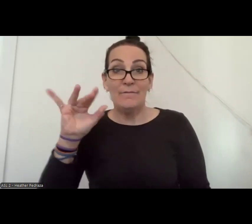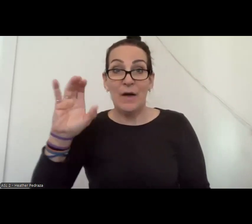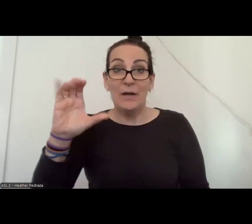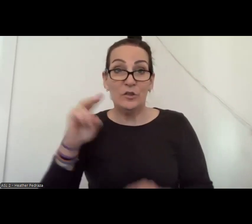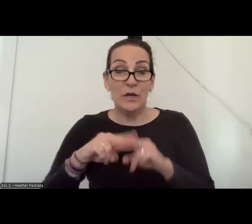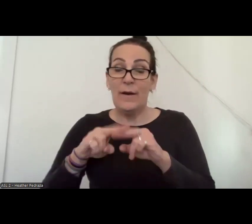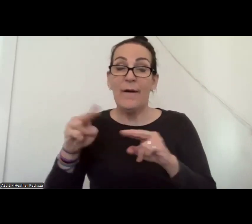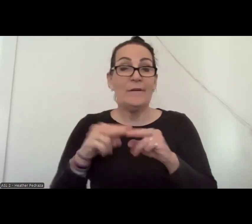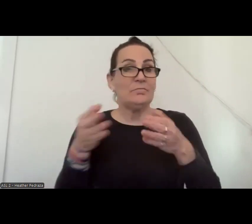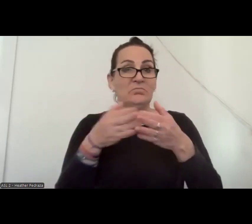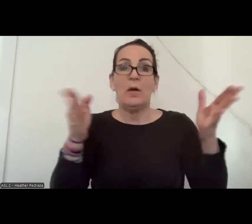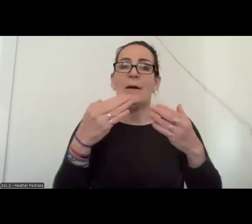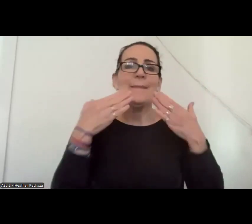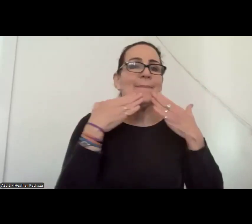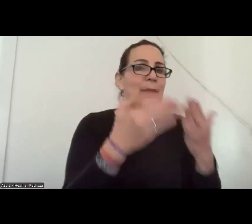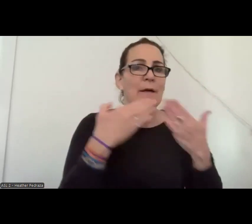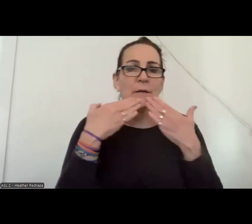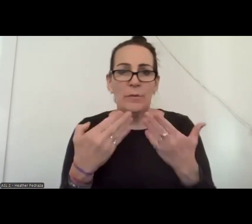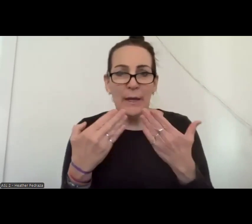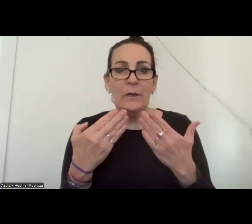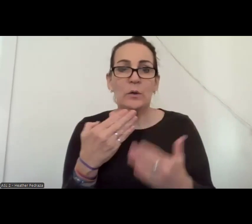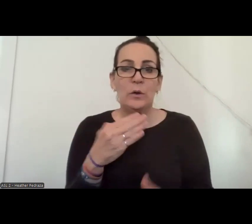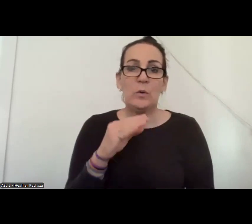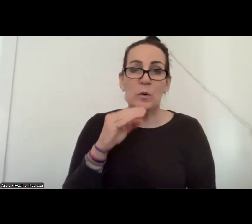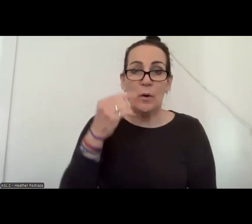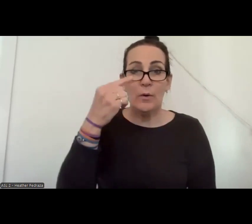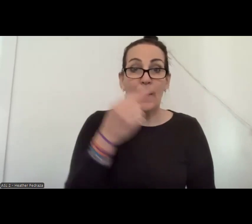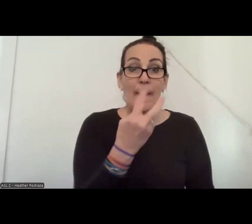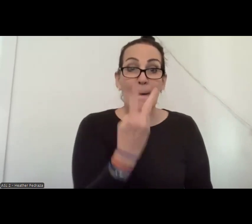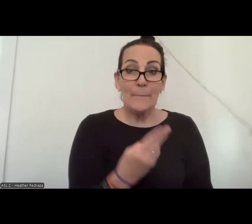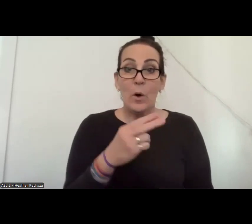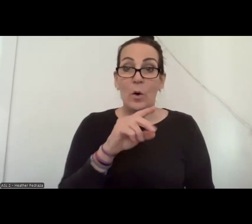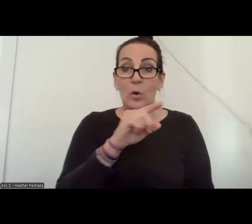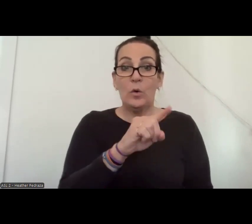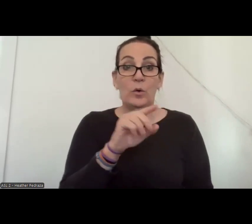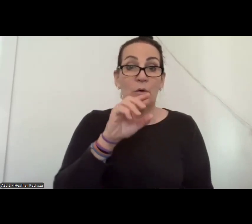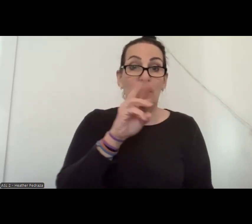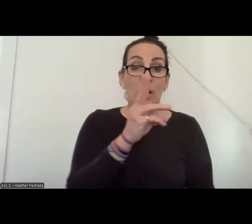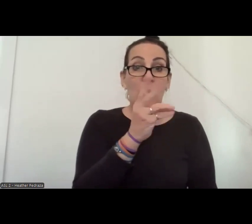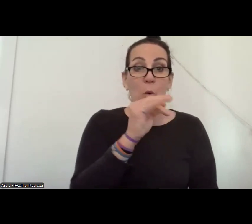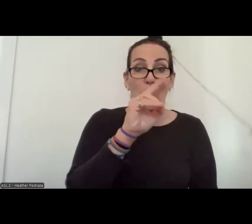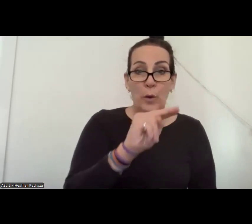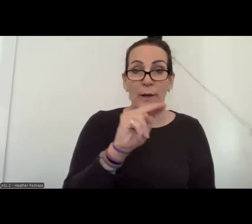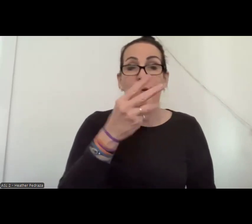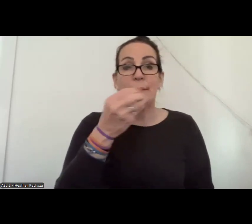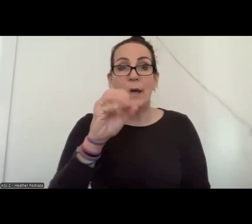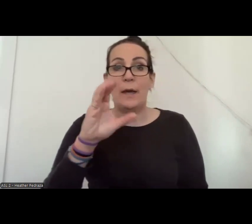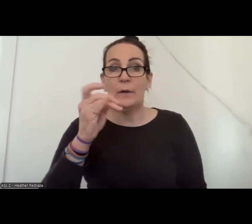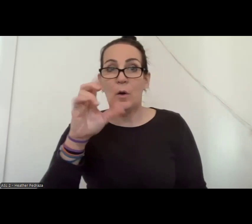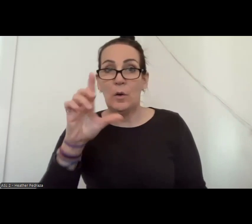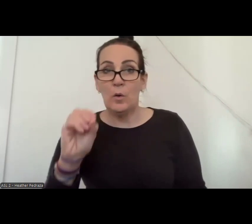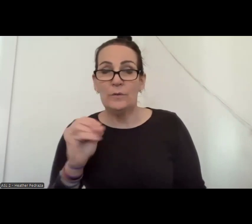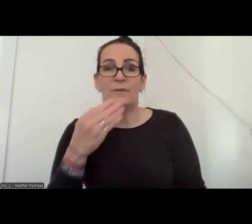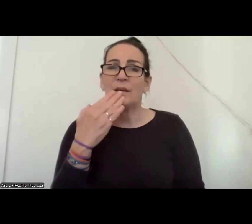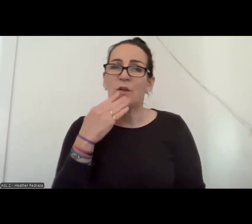view. I want to thank you both for leading this advisory committee, for the work that you put in between meetings, and